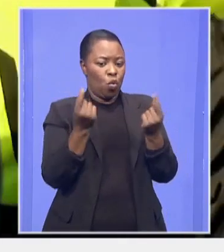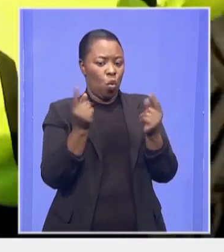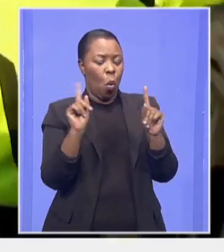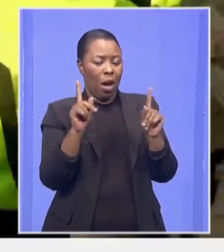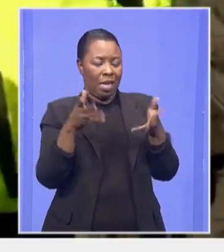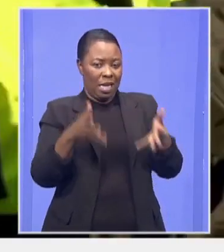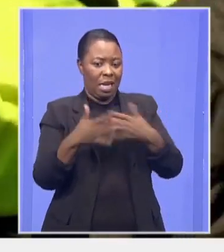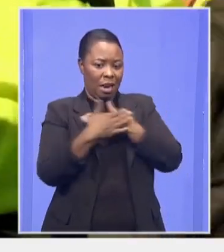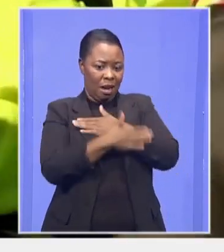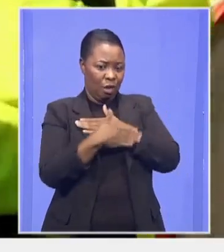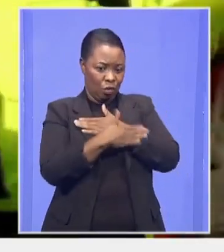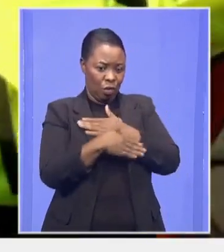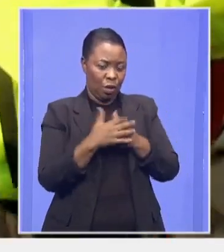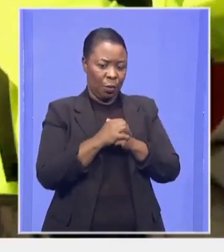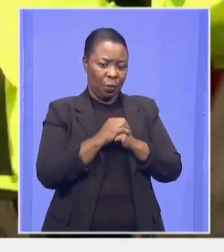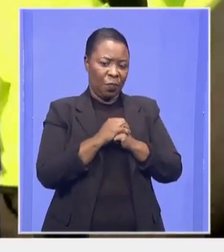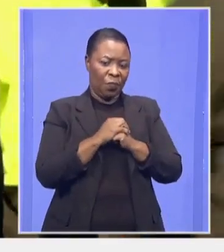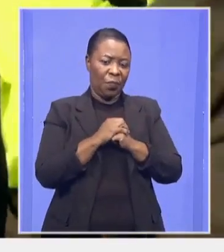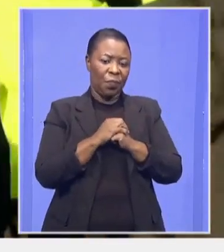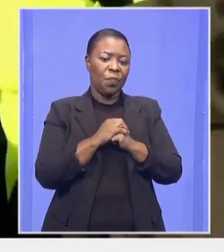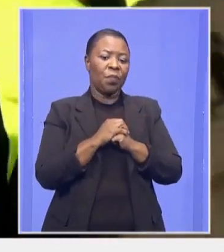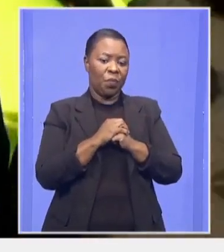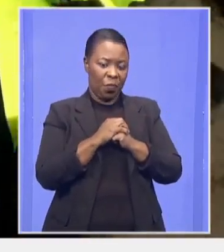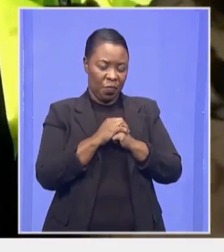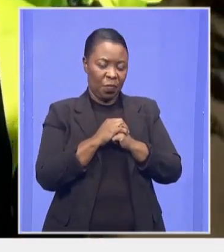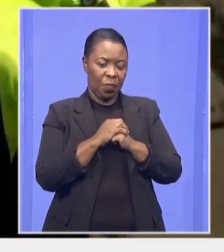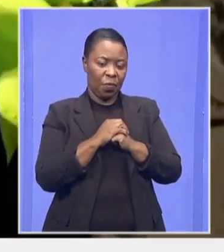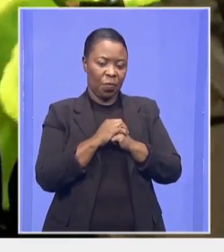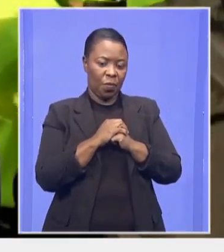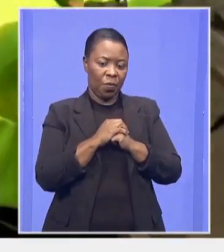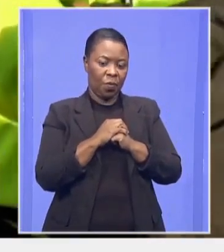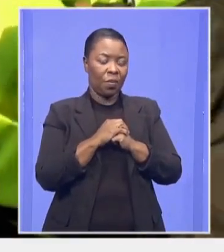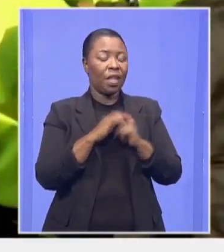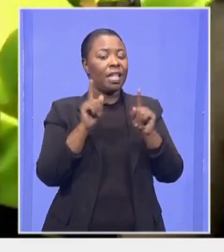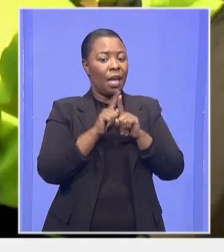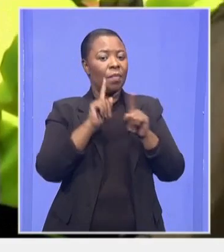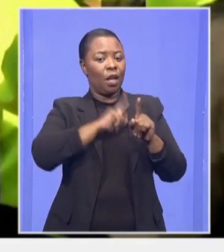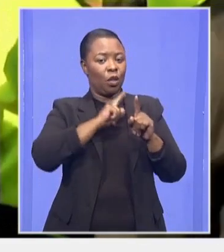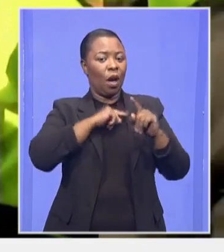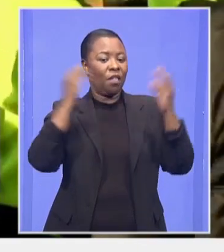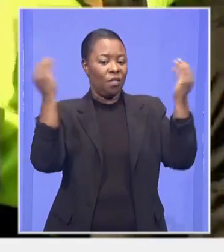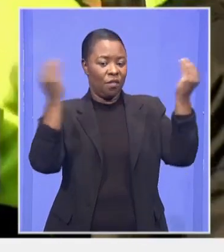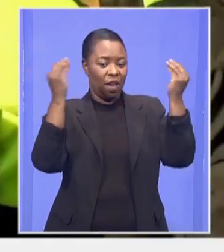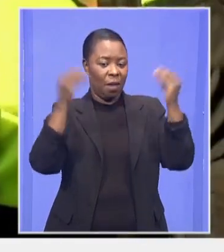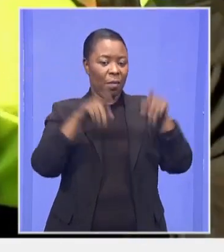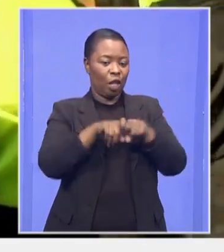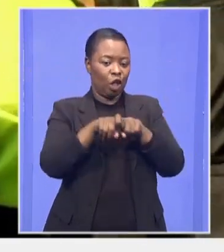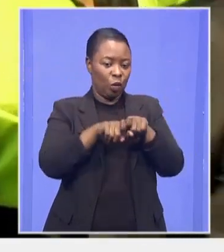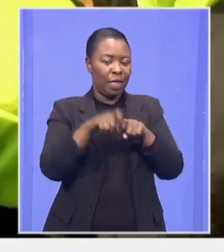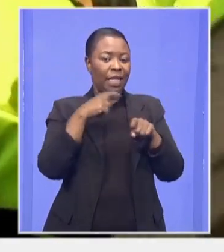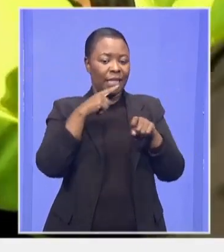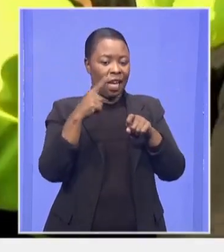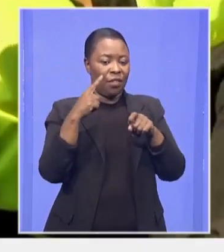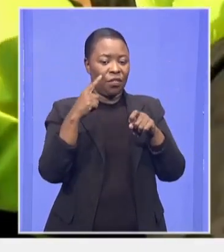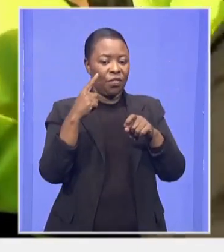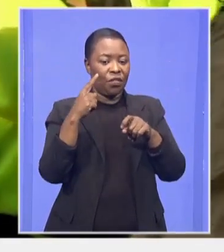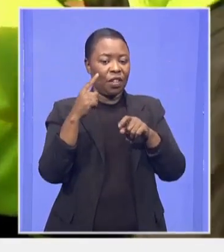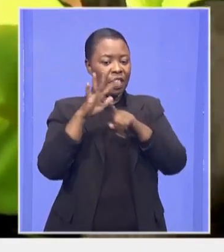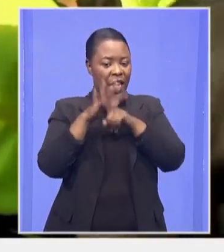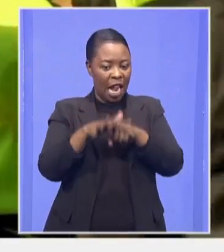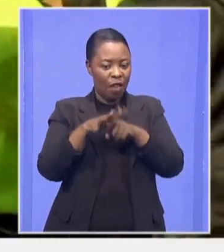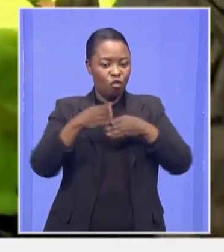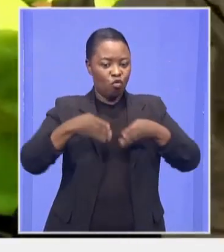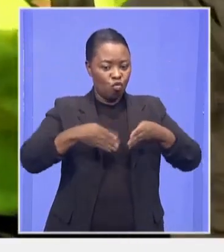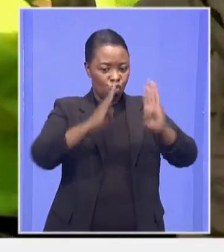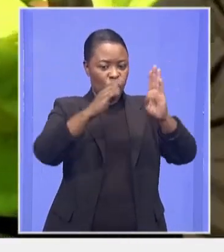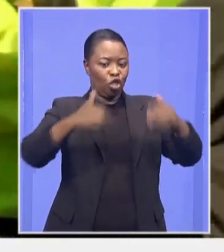country. But that is how we got to this iconic race and call it the Slave Route Challenge. And